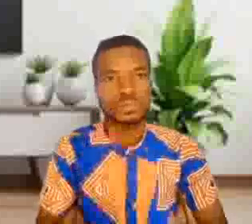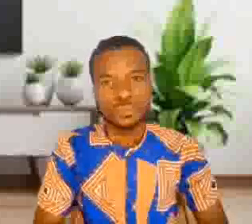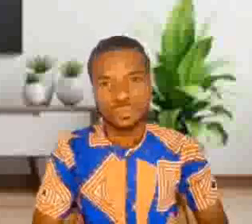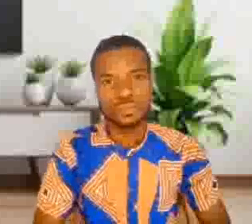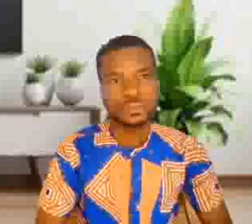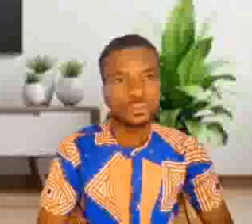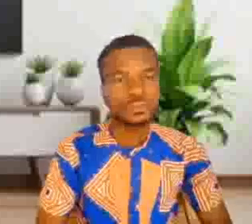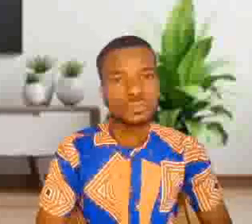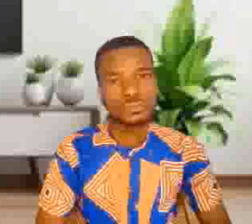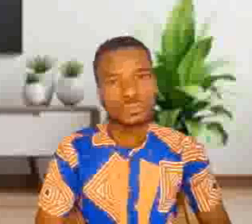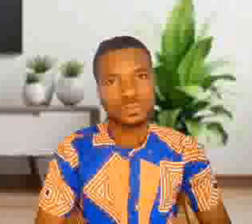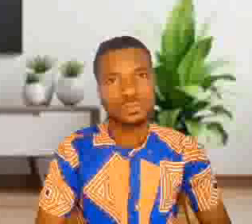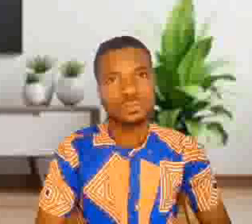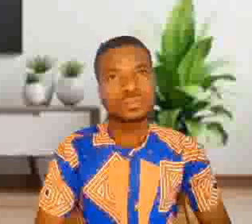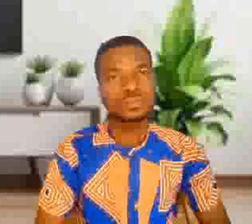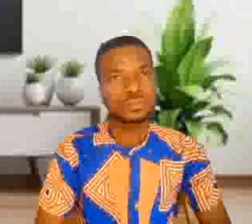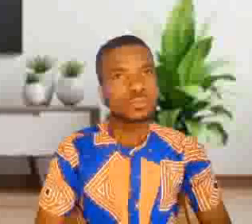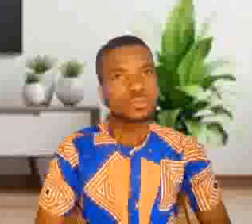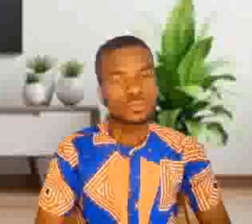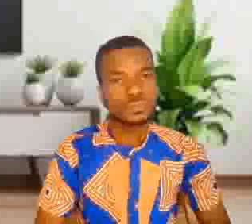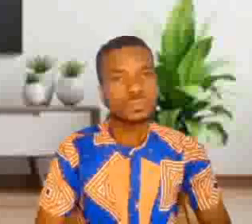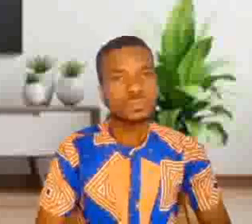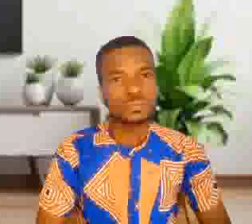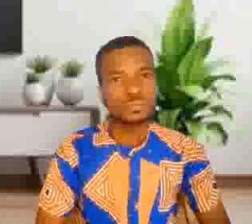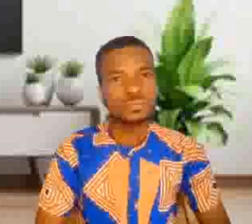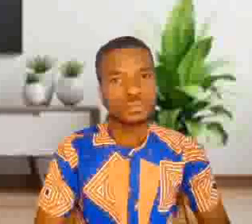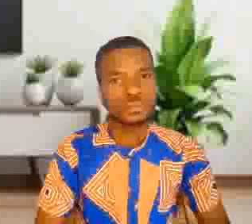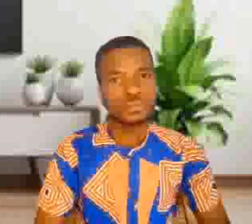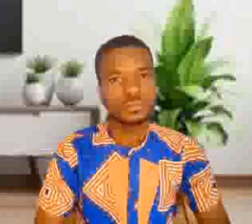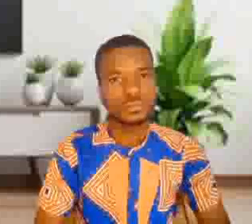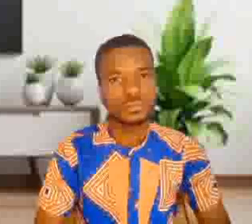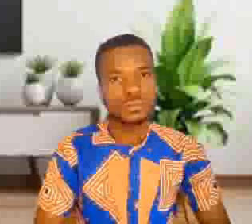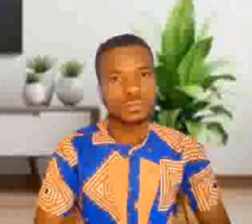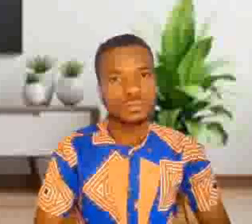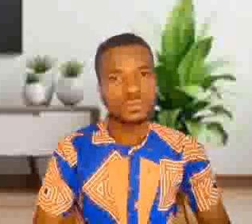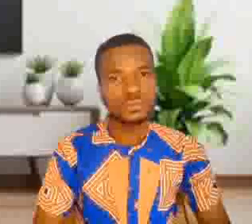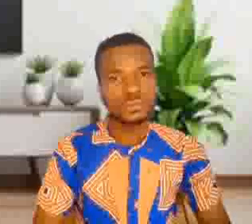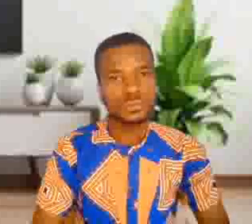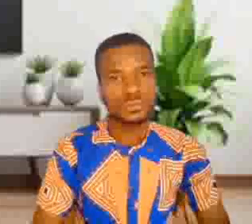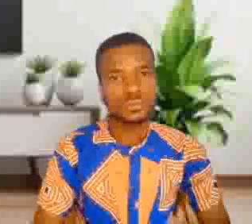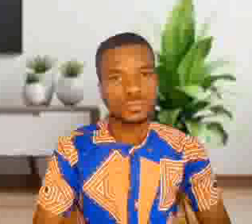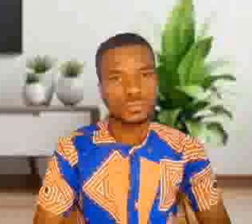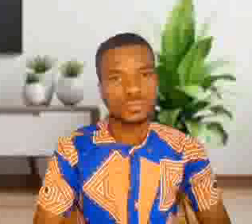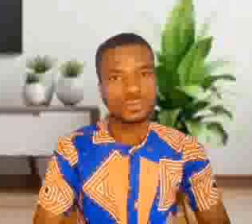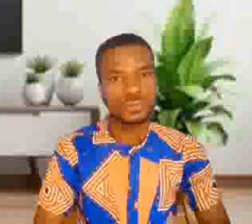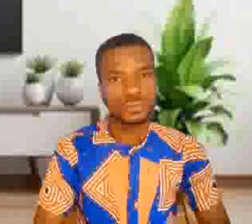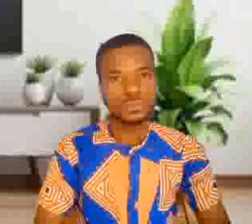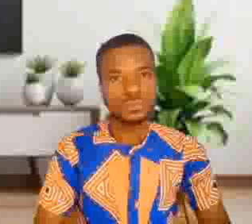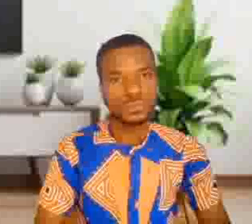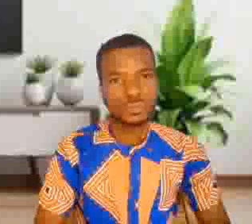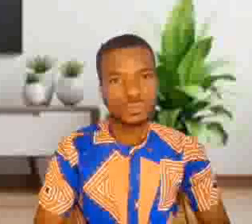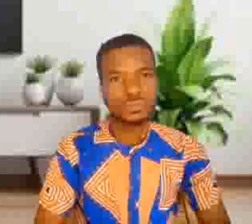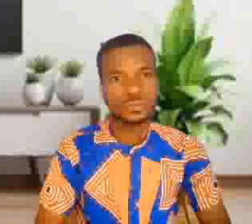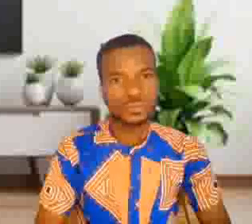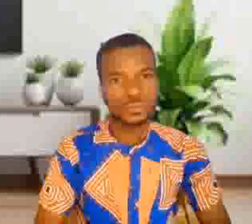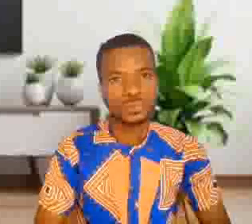you, precious Lord. We give you all the glory in Jesus' precious name. Genesis chapter